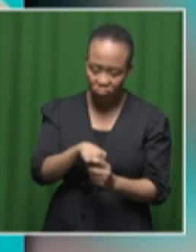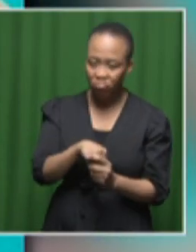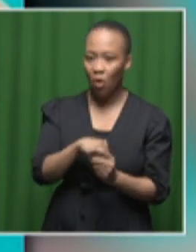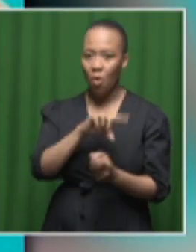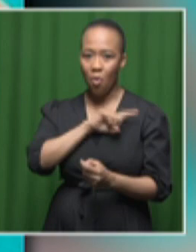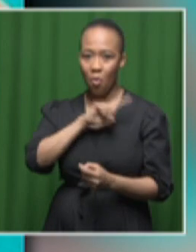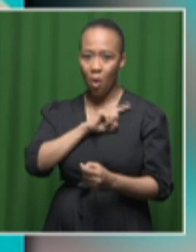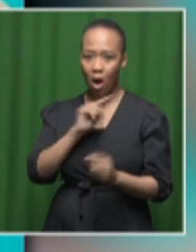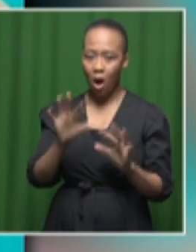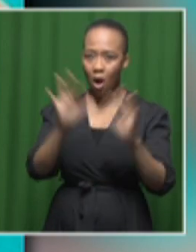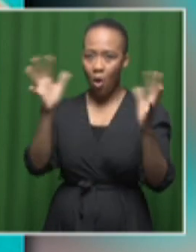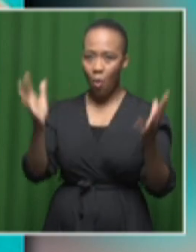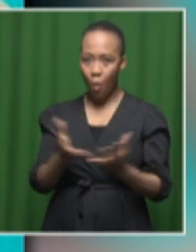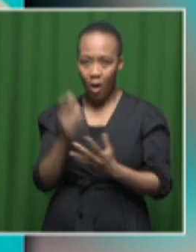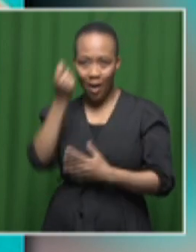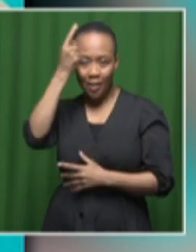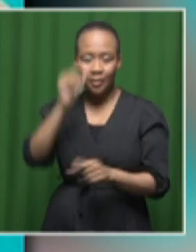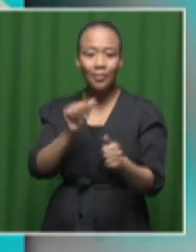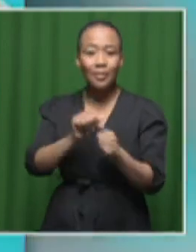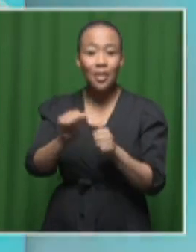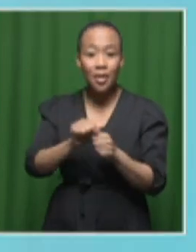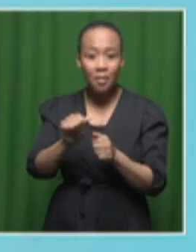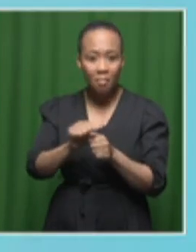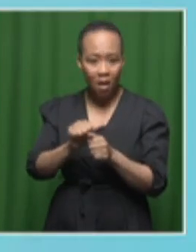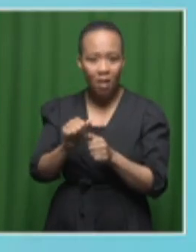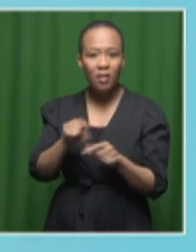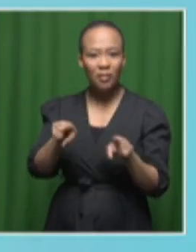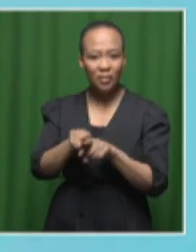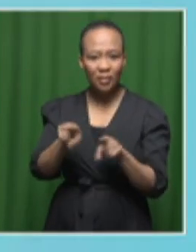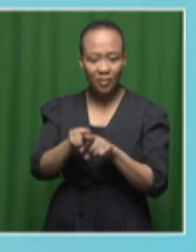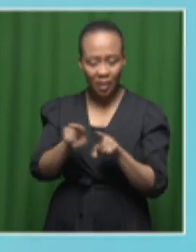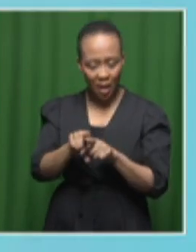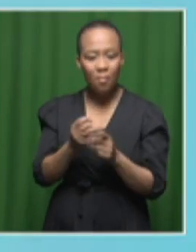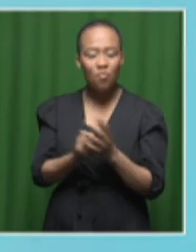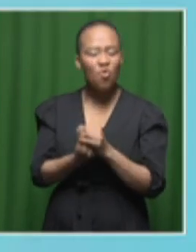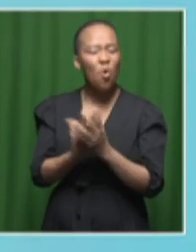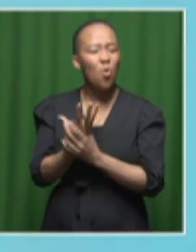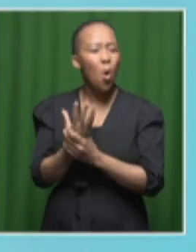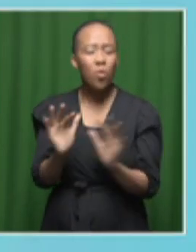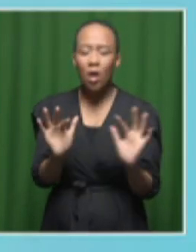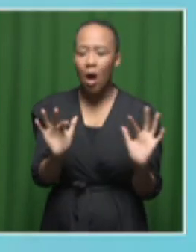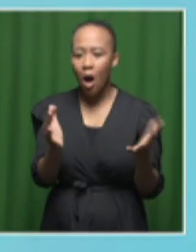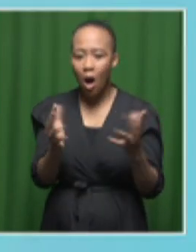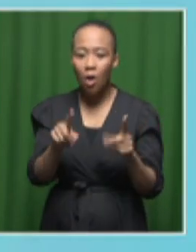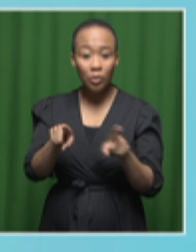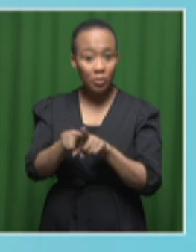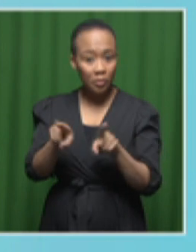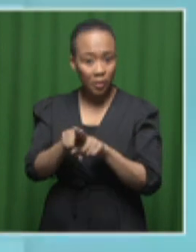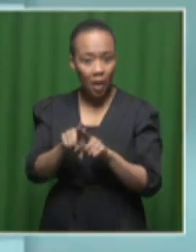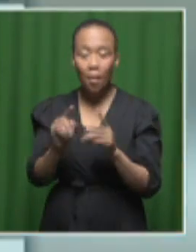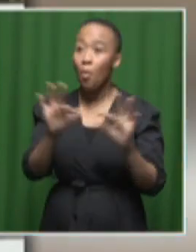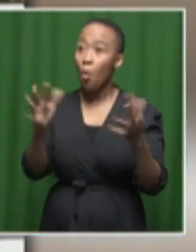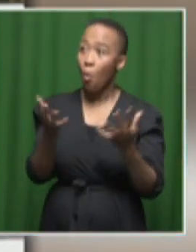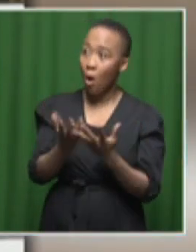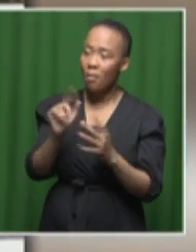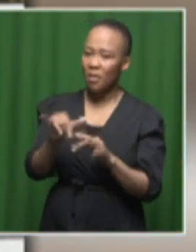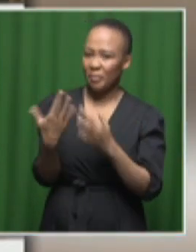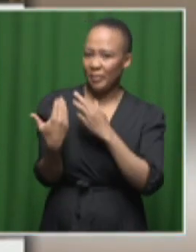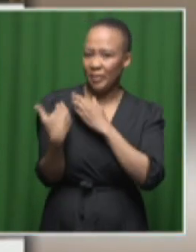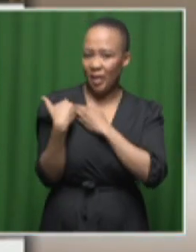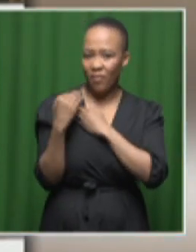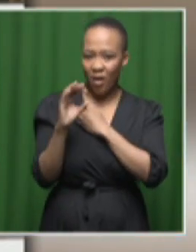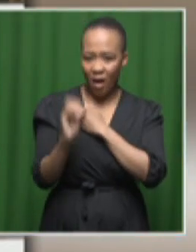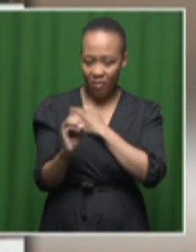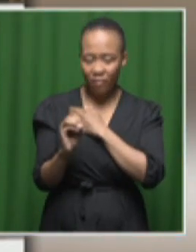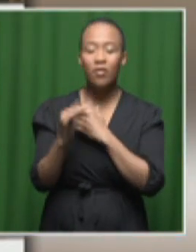world and navigate through chaos, demonstrate personal growth and explore the world safely with limited risk. Now, to share some more insights,